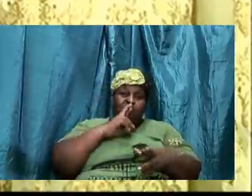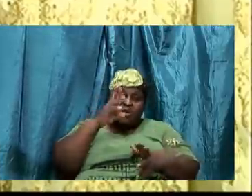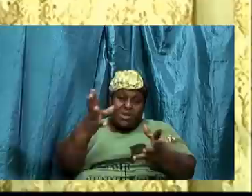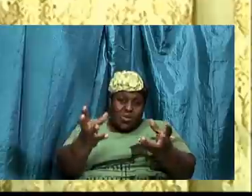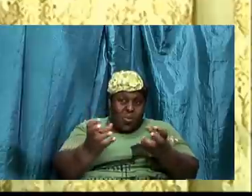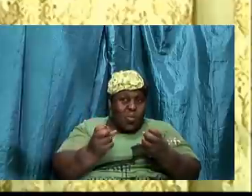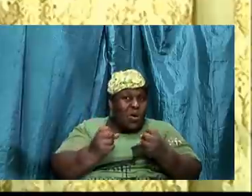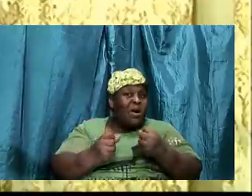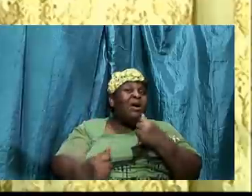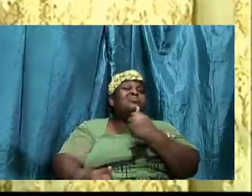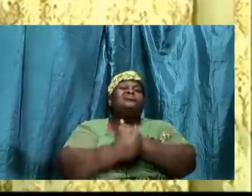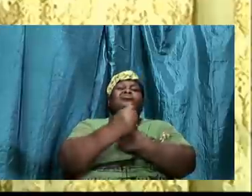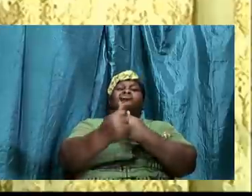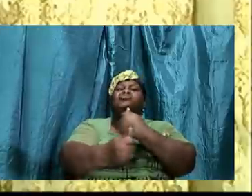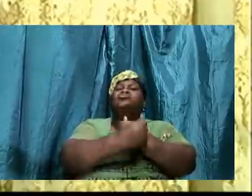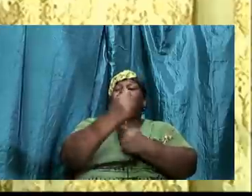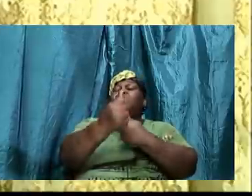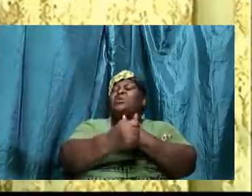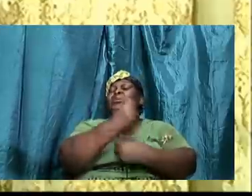Devour.